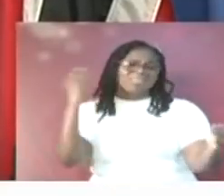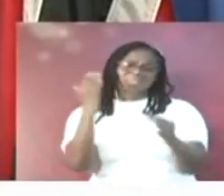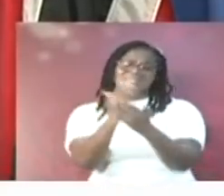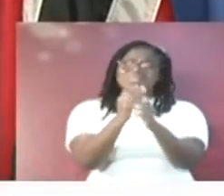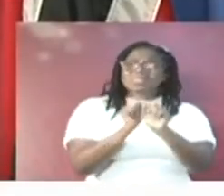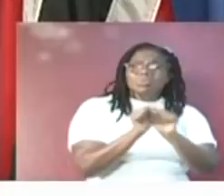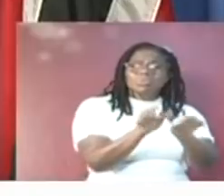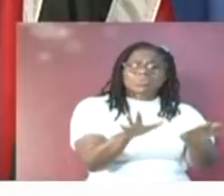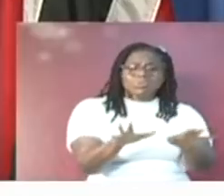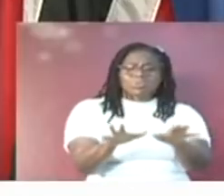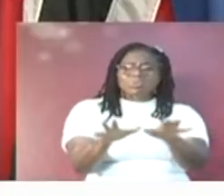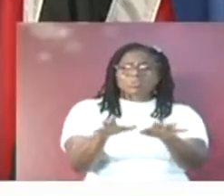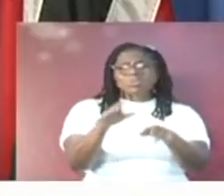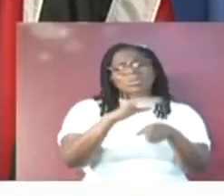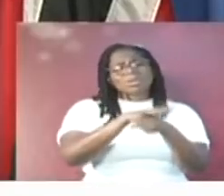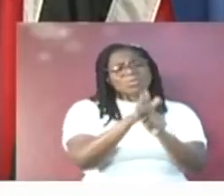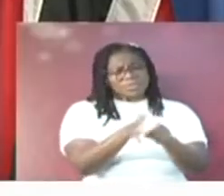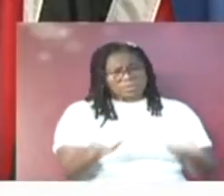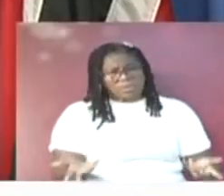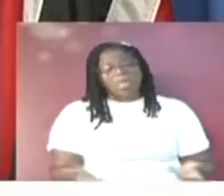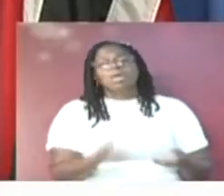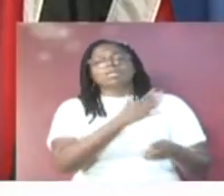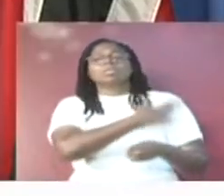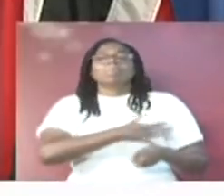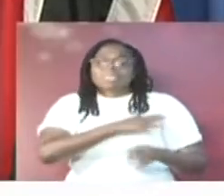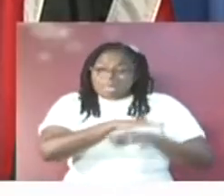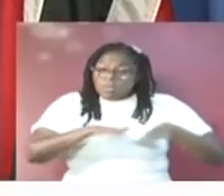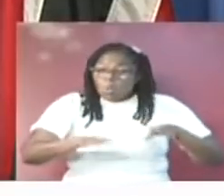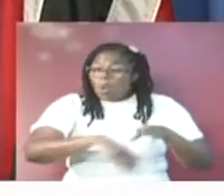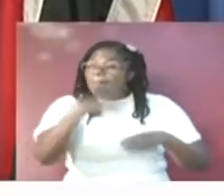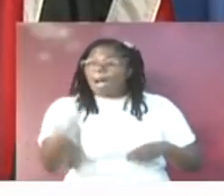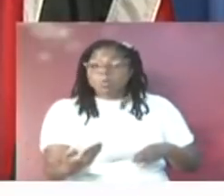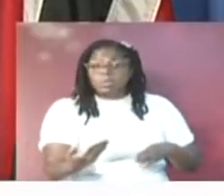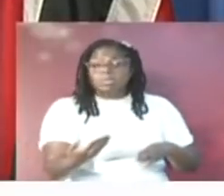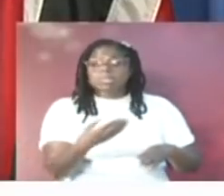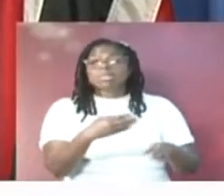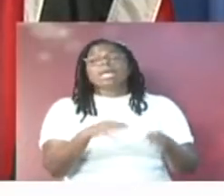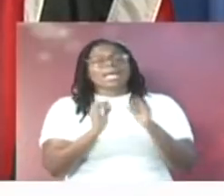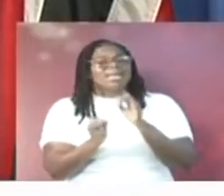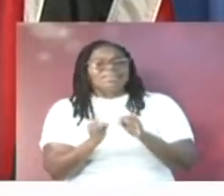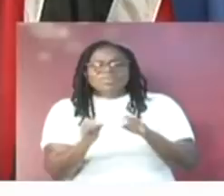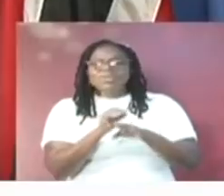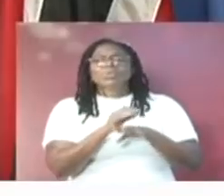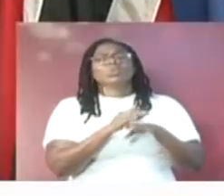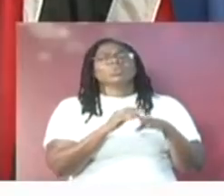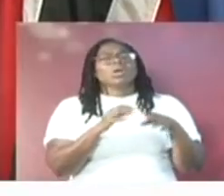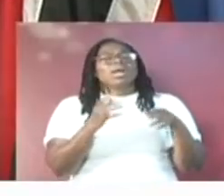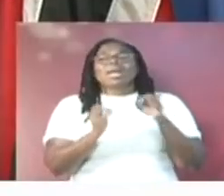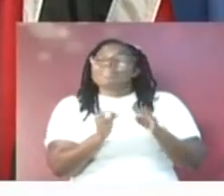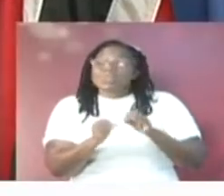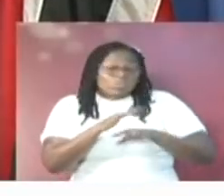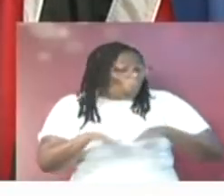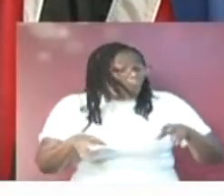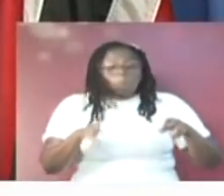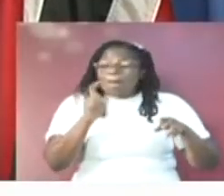you don't have to, and do not congregate if you do come out. If the people of Trinidad